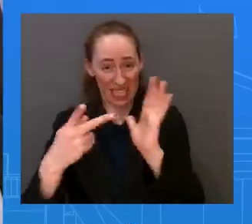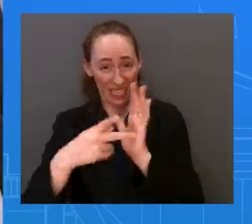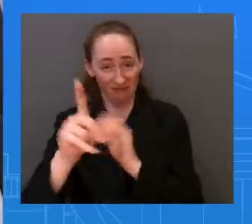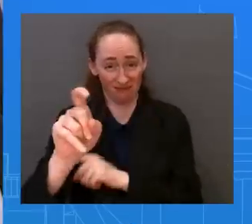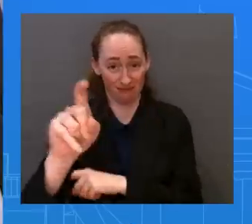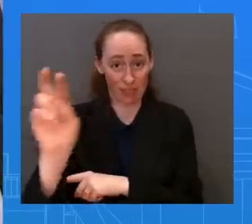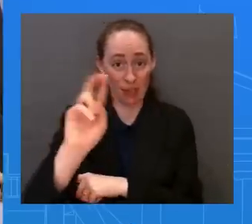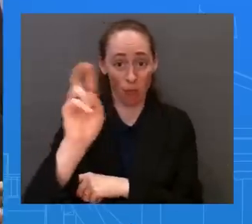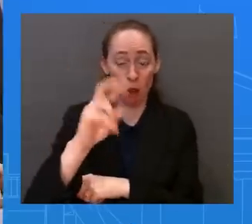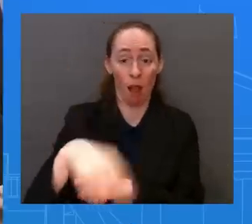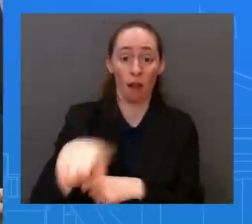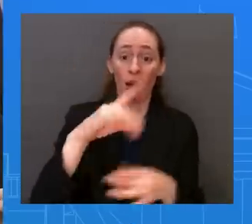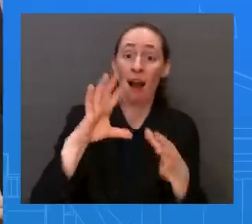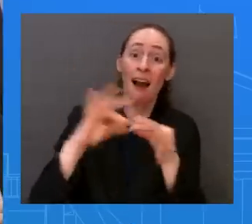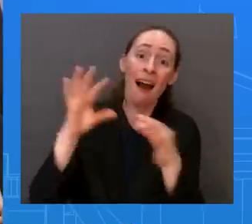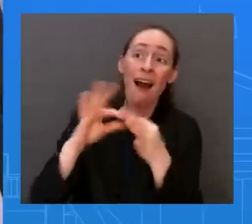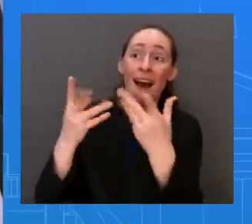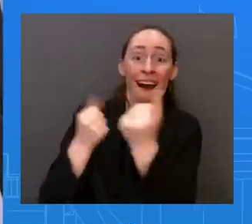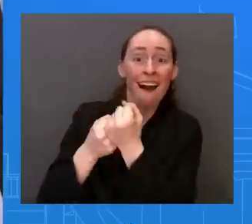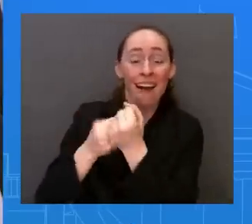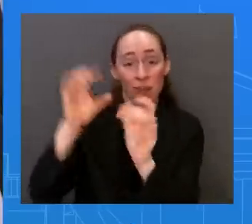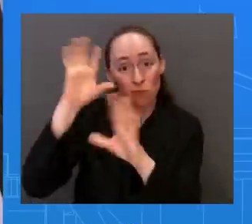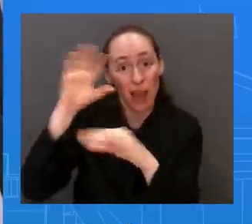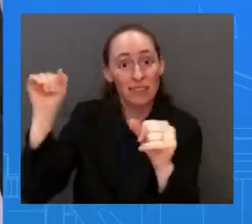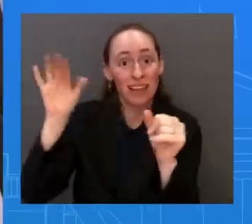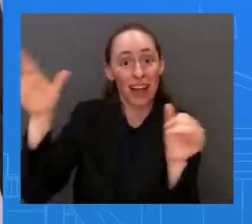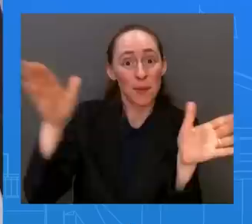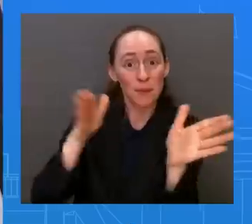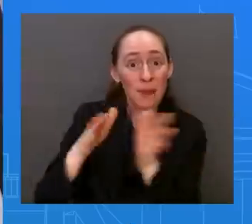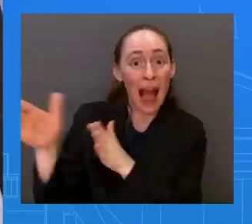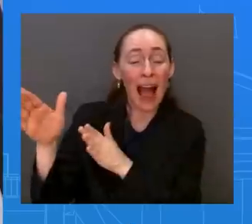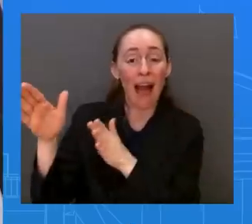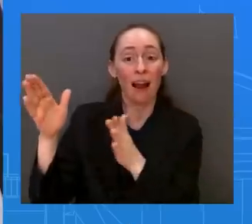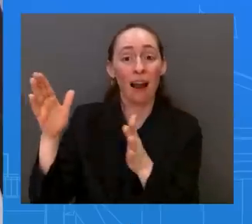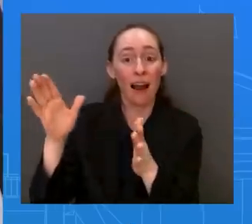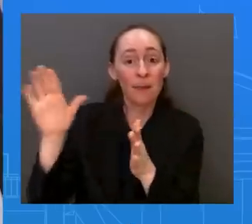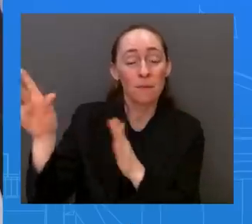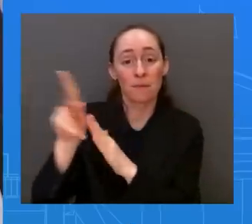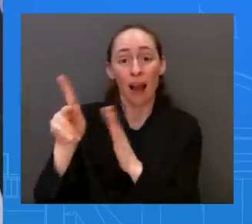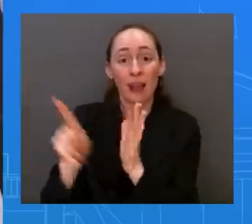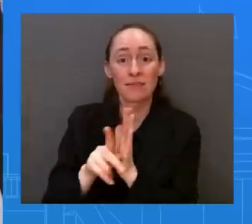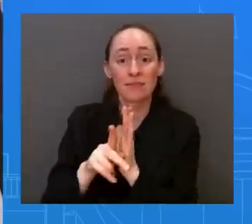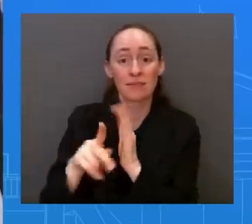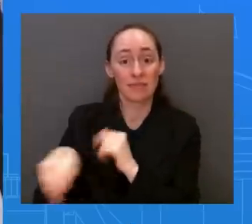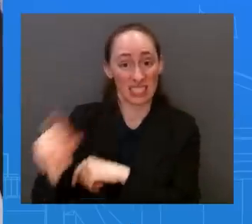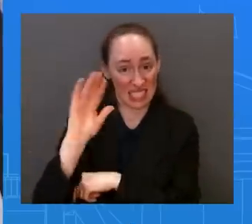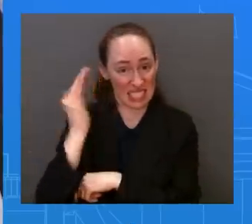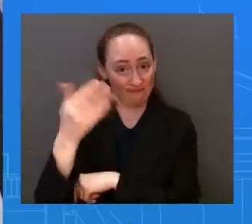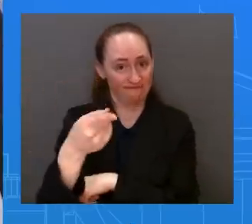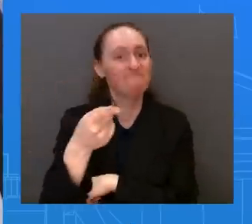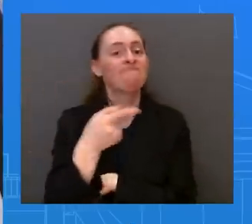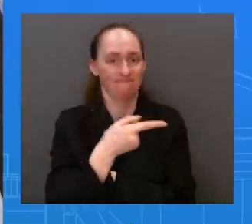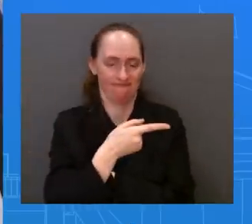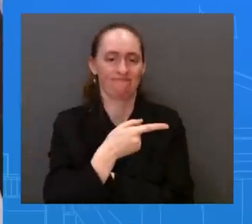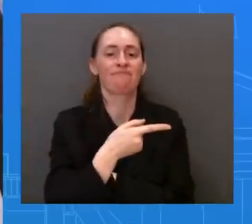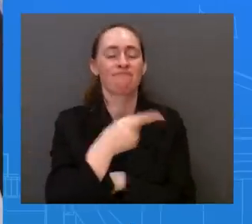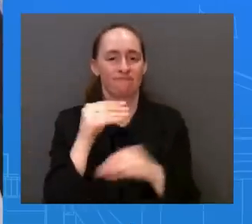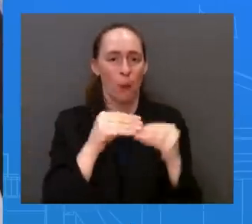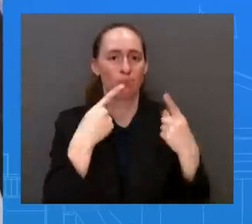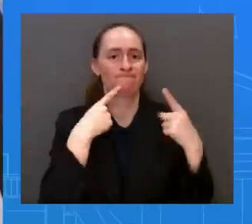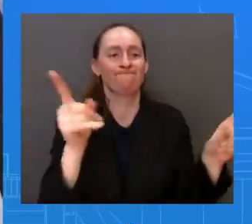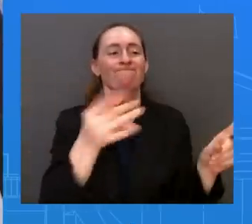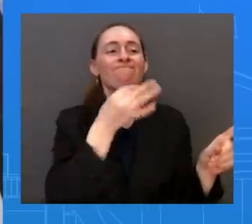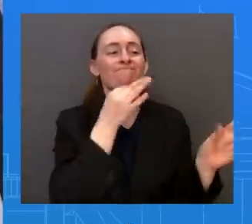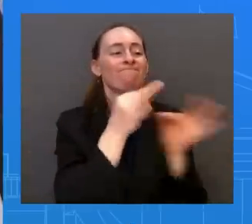successful at talking about the president's agenda than the president himself has been? And does that make it all the more important